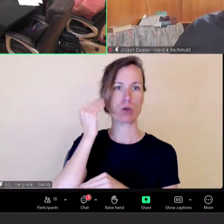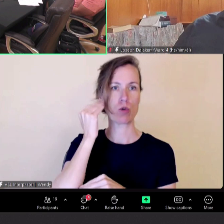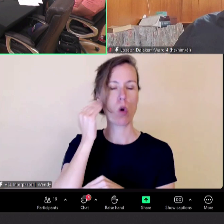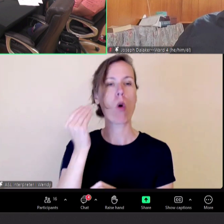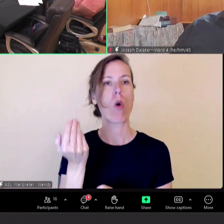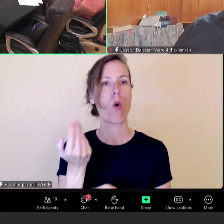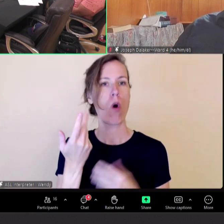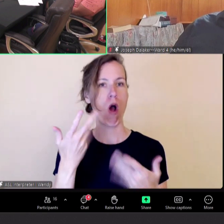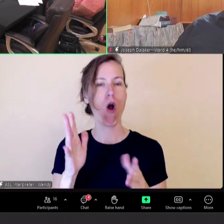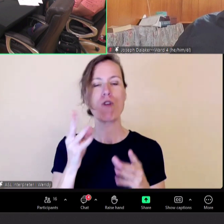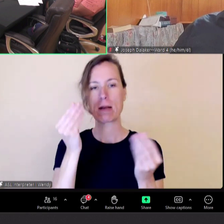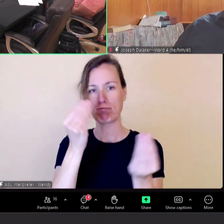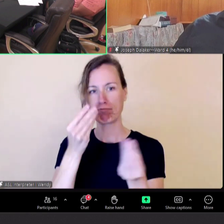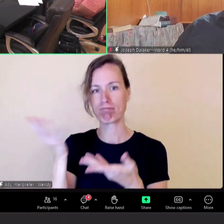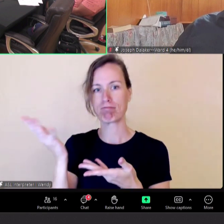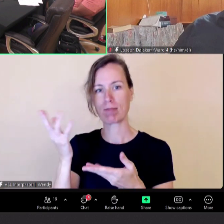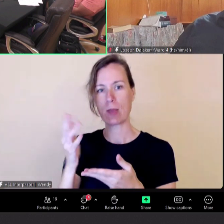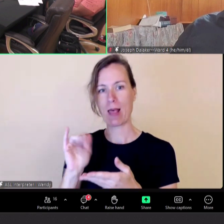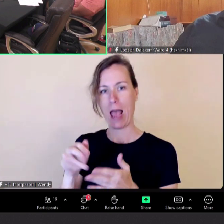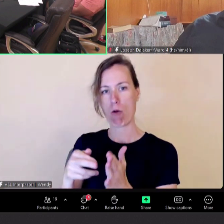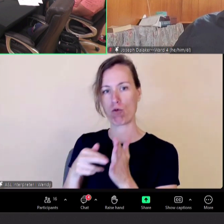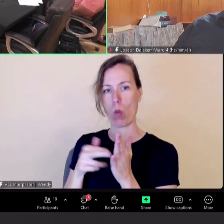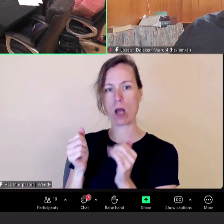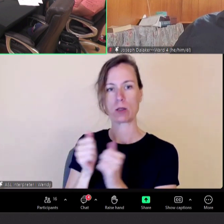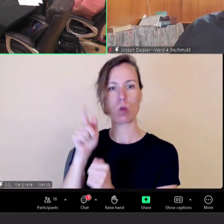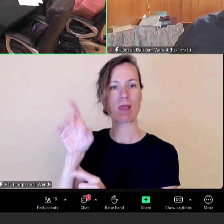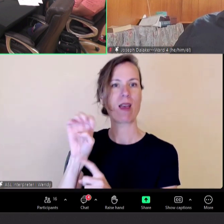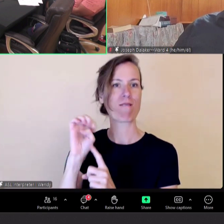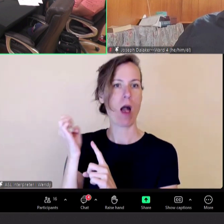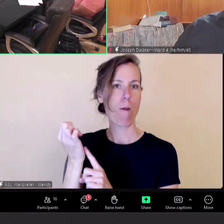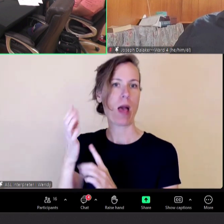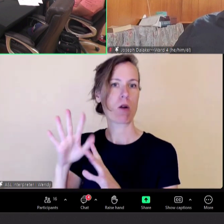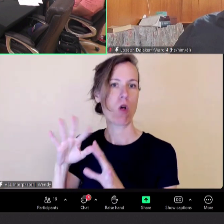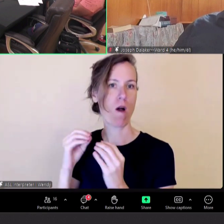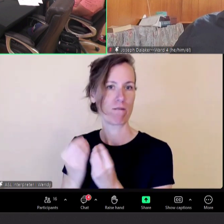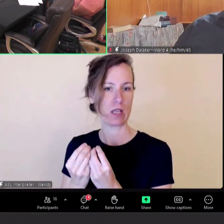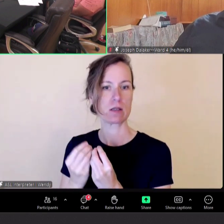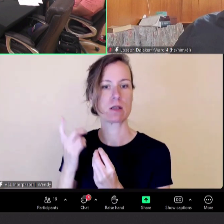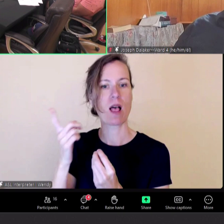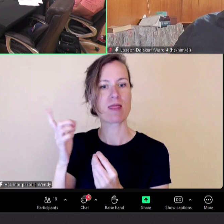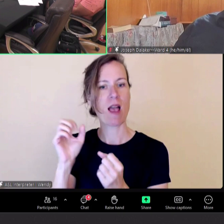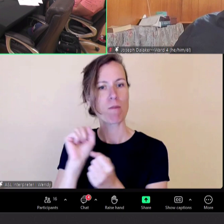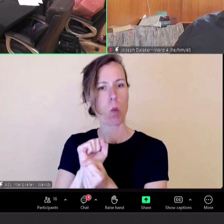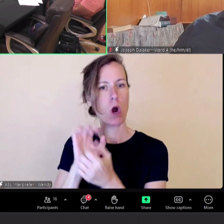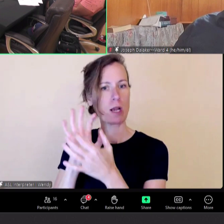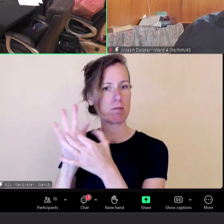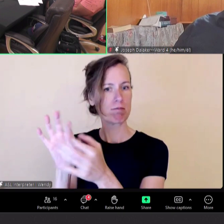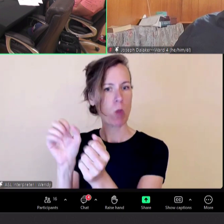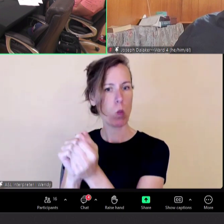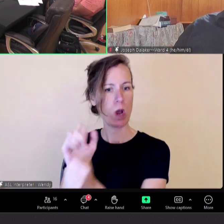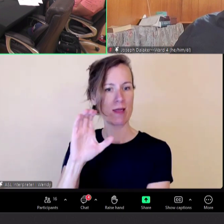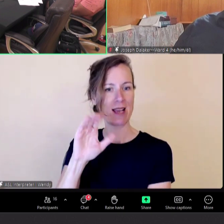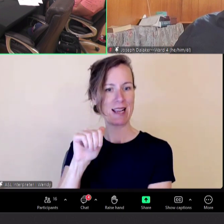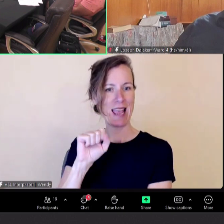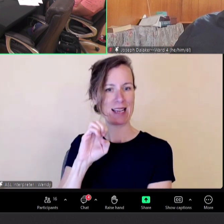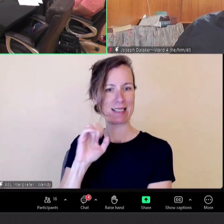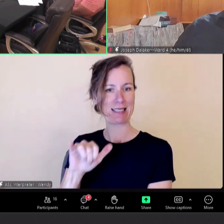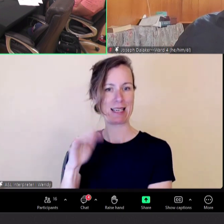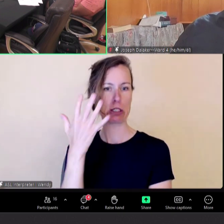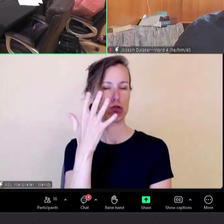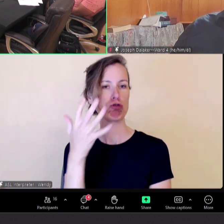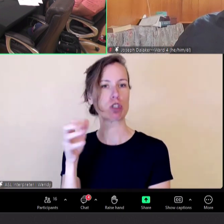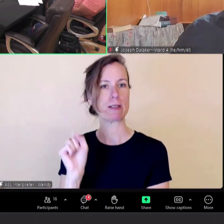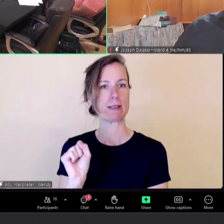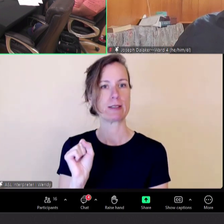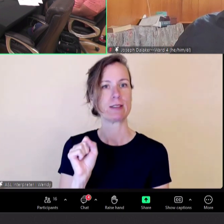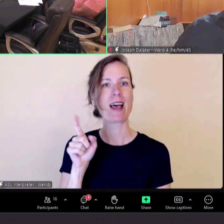an environmental office. They have been working with Casey Trees, and Casey Trees has grants